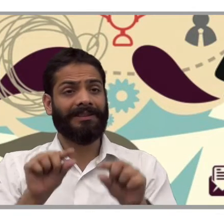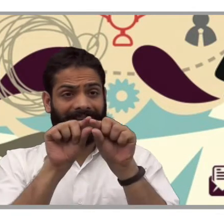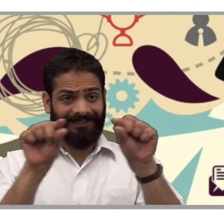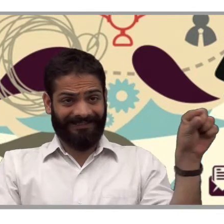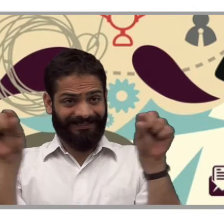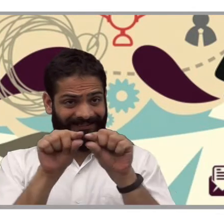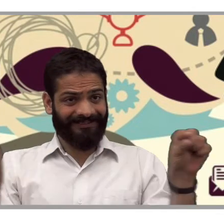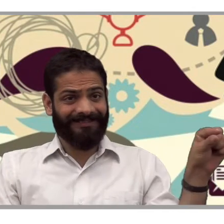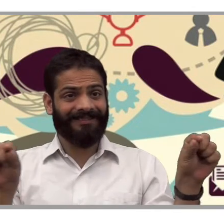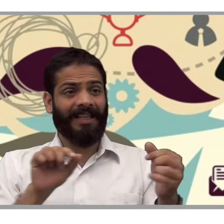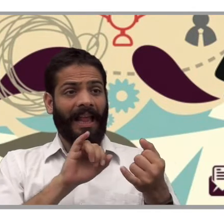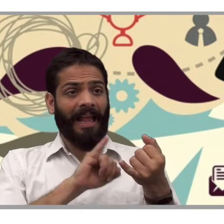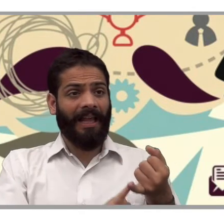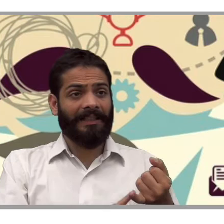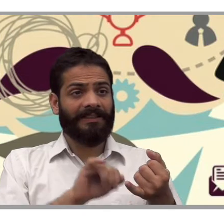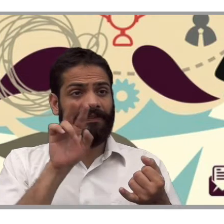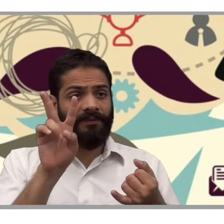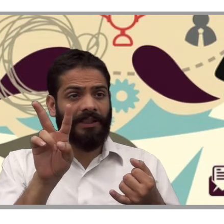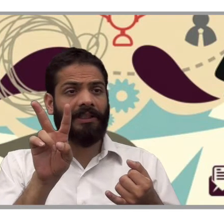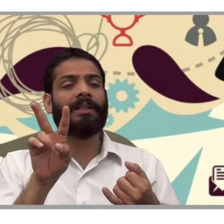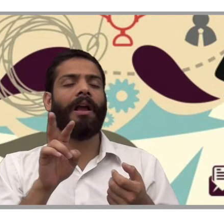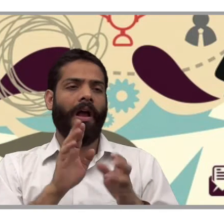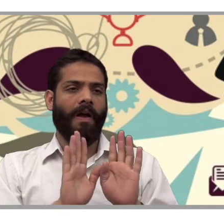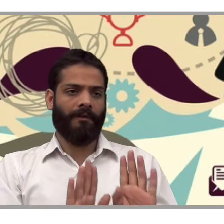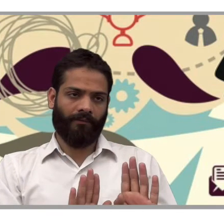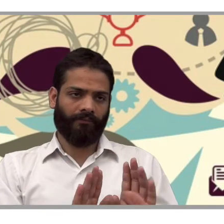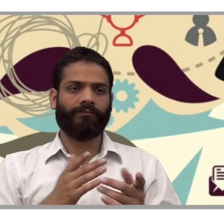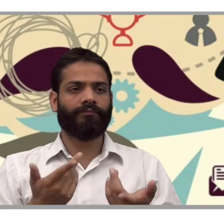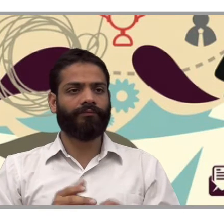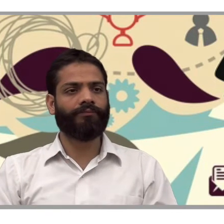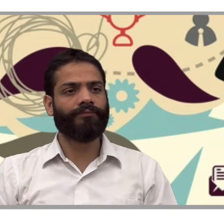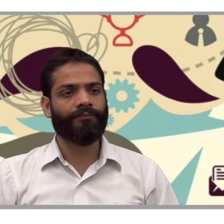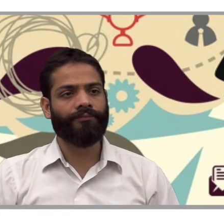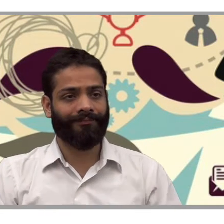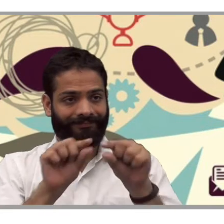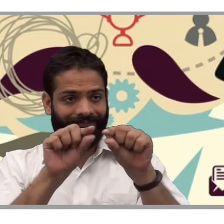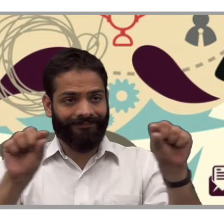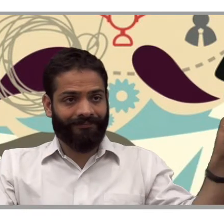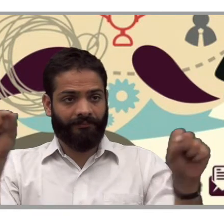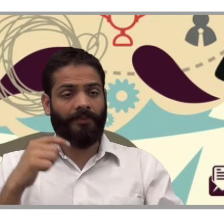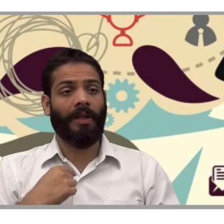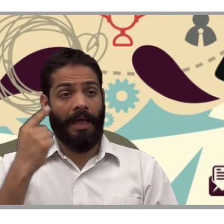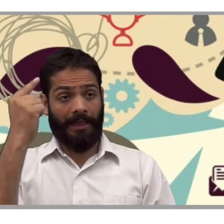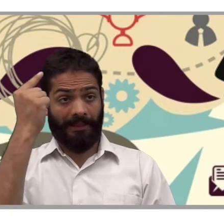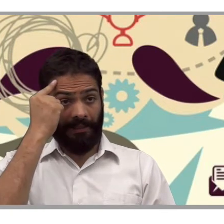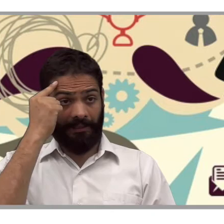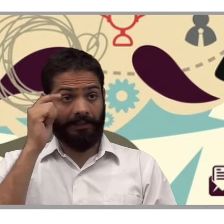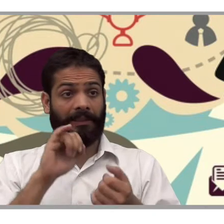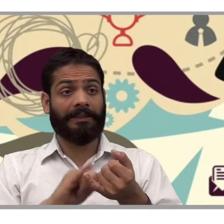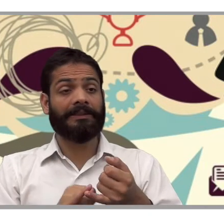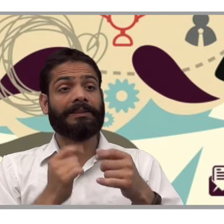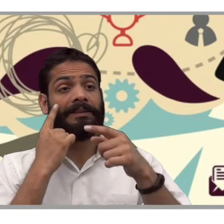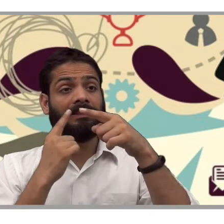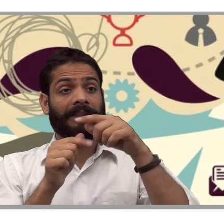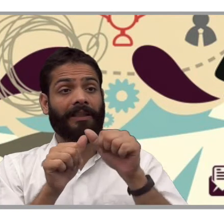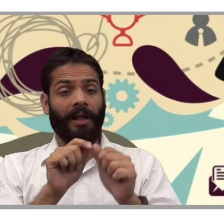subject, object, verb. In case of sentential complementation, SV is the default order.